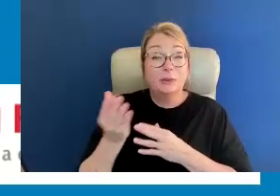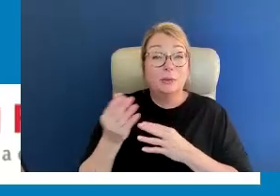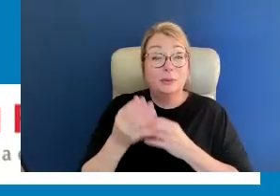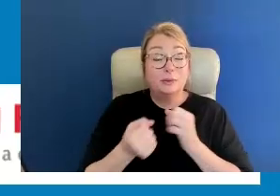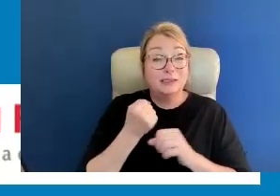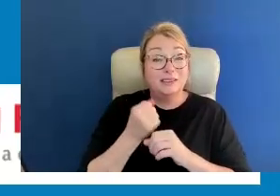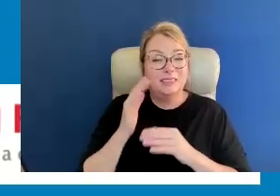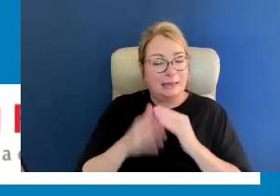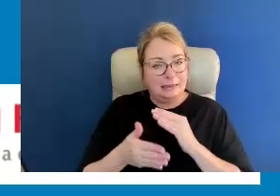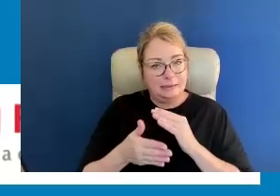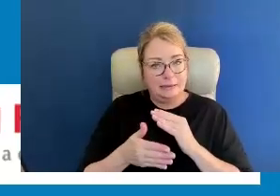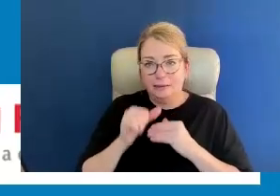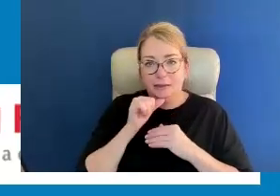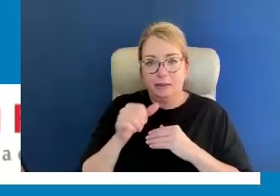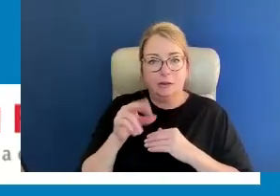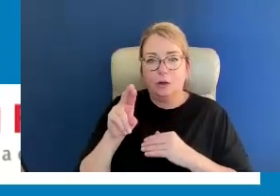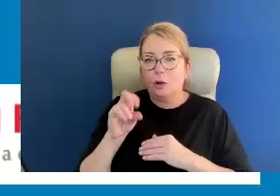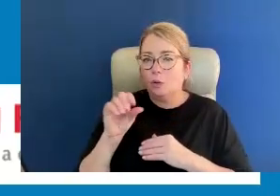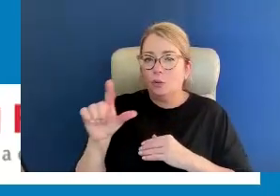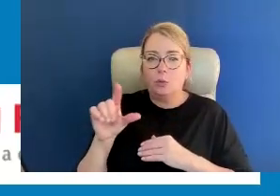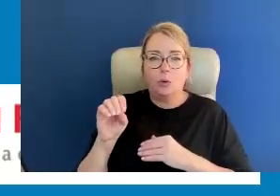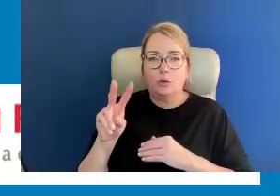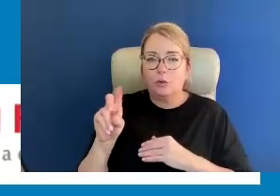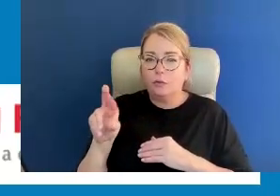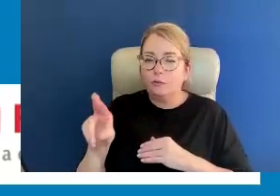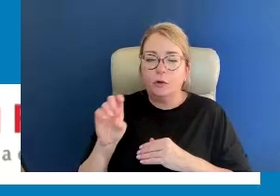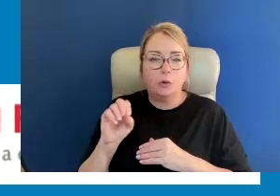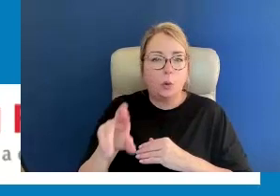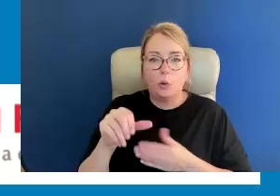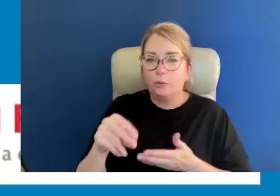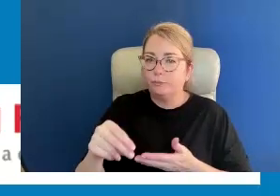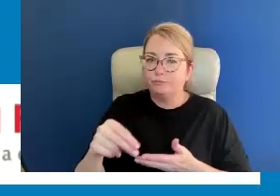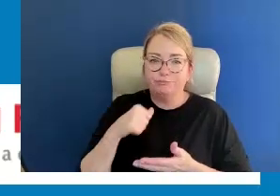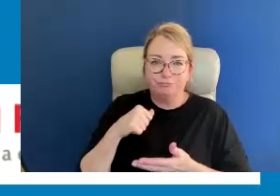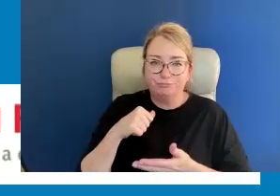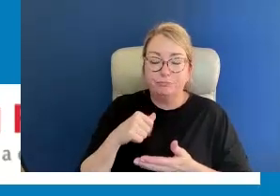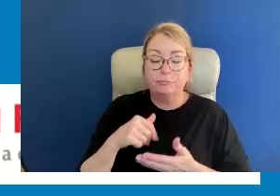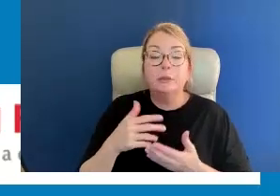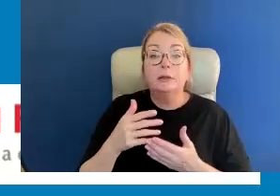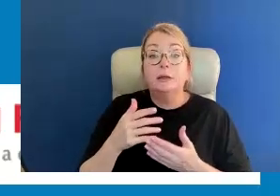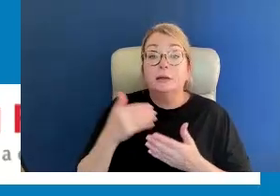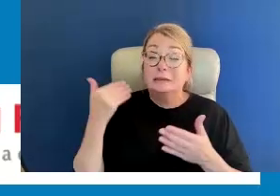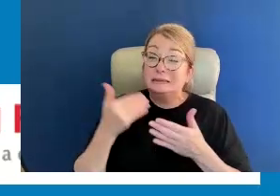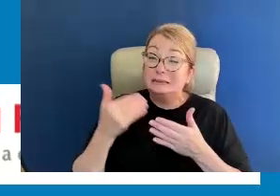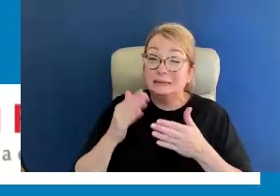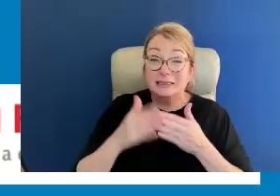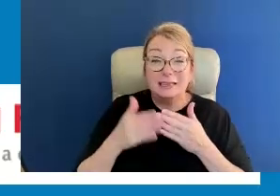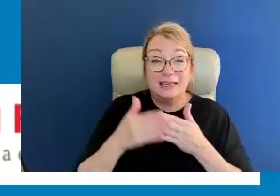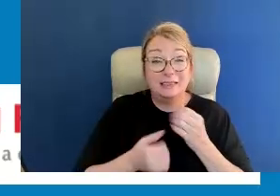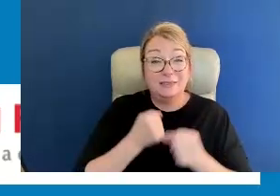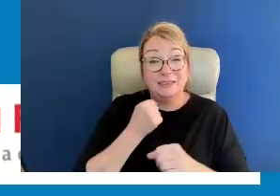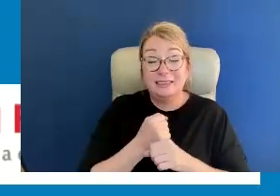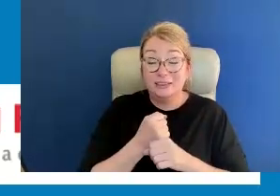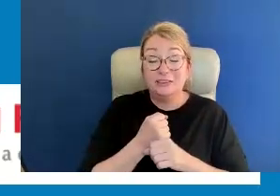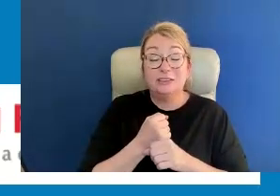they do end, they do go away. You don't actually get those reimbursed to you. So if you're at the end of the year, which we're getting very close to this last benefit